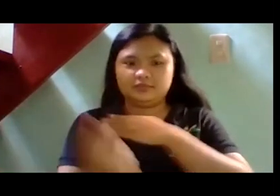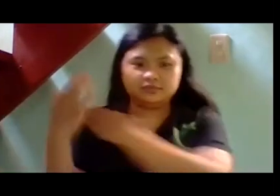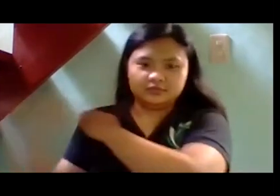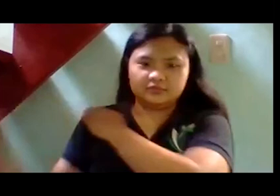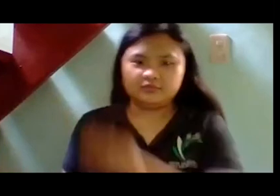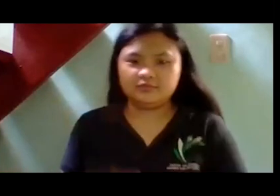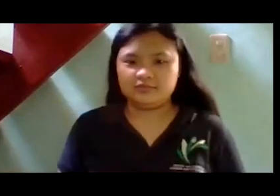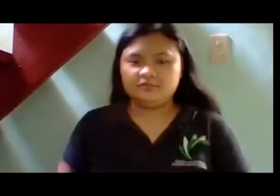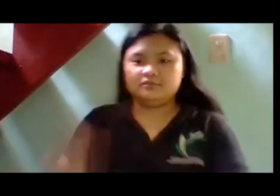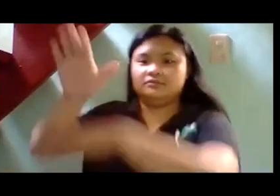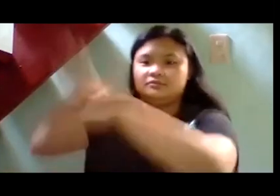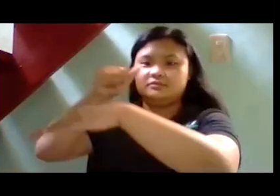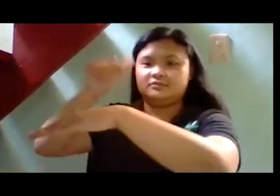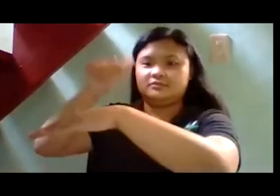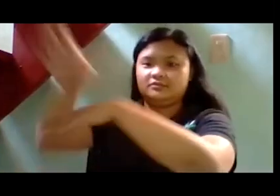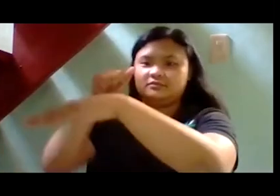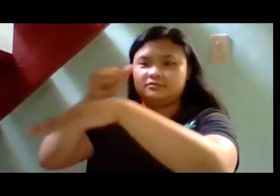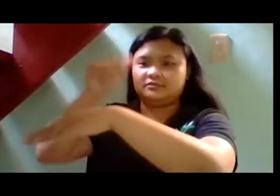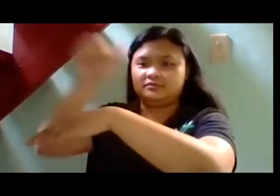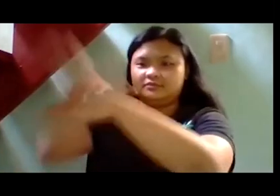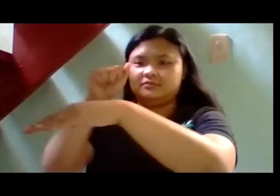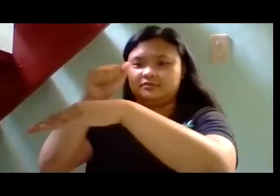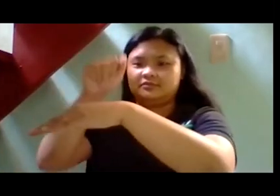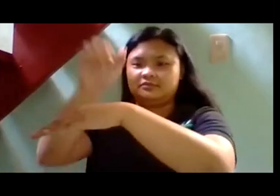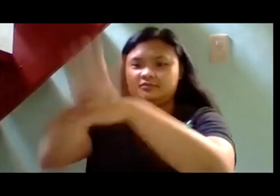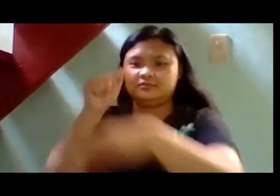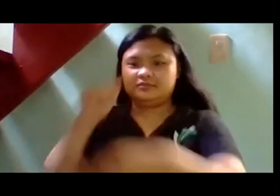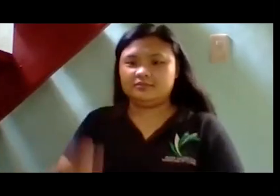What's the third example?